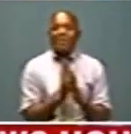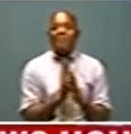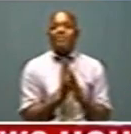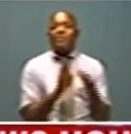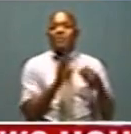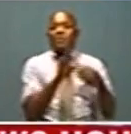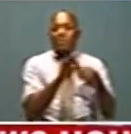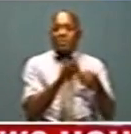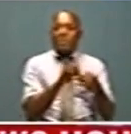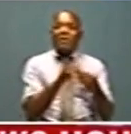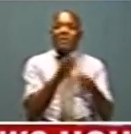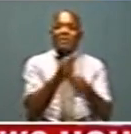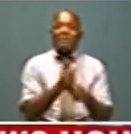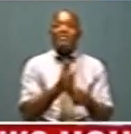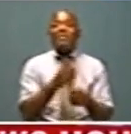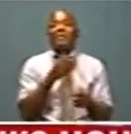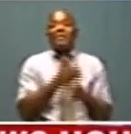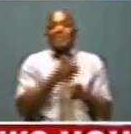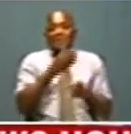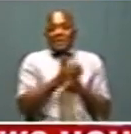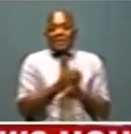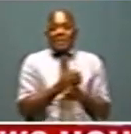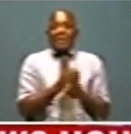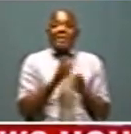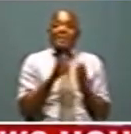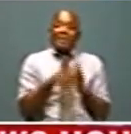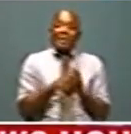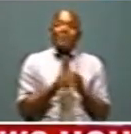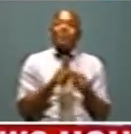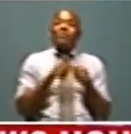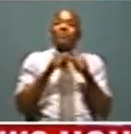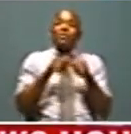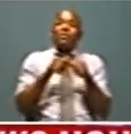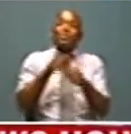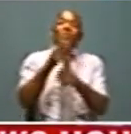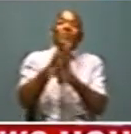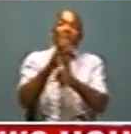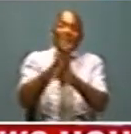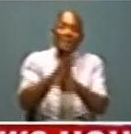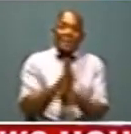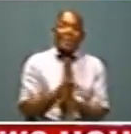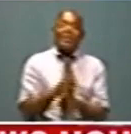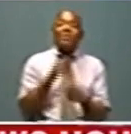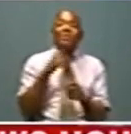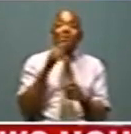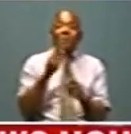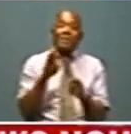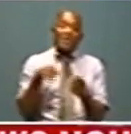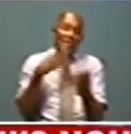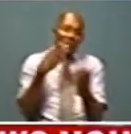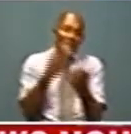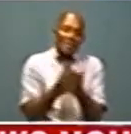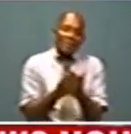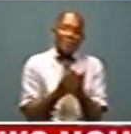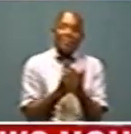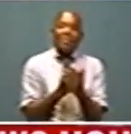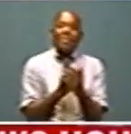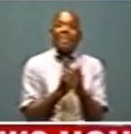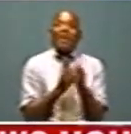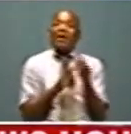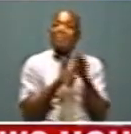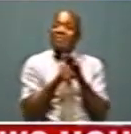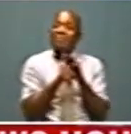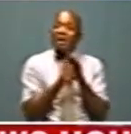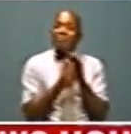care and then be retained in care to ensure that they achieve viral suppression